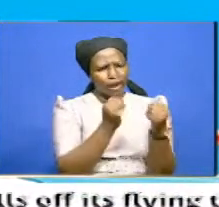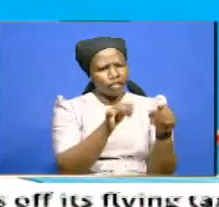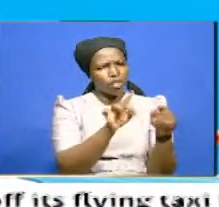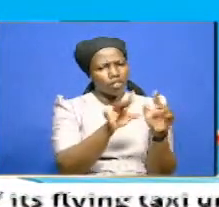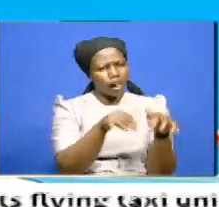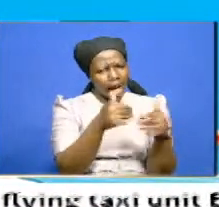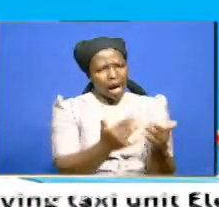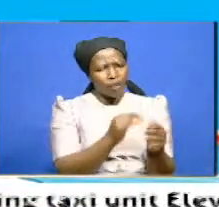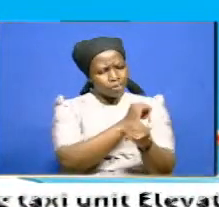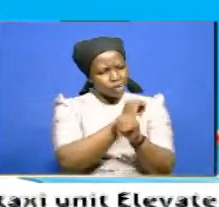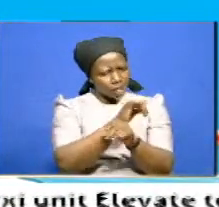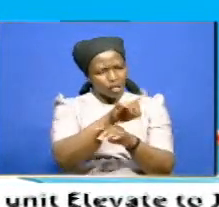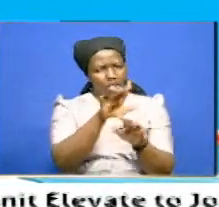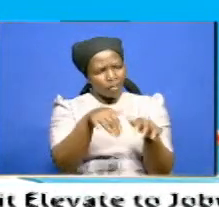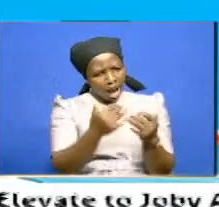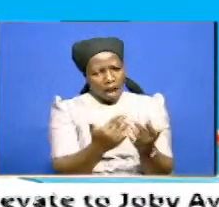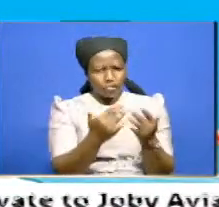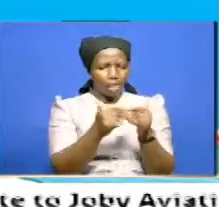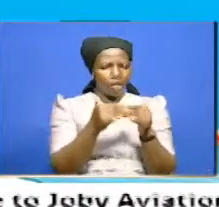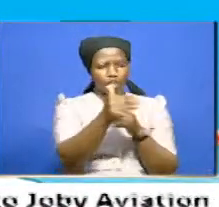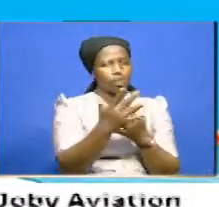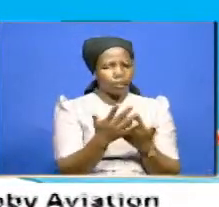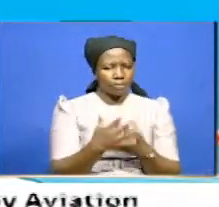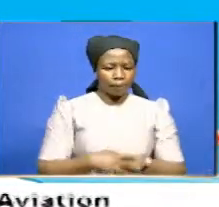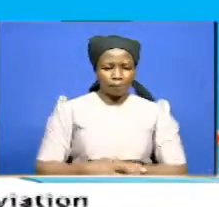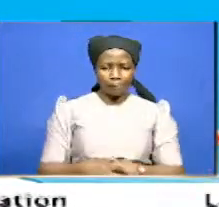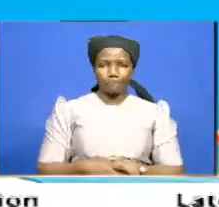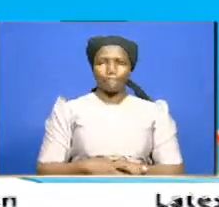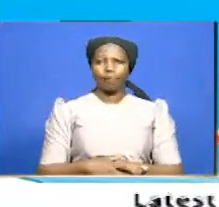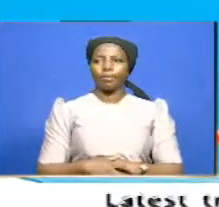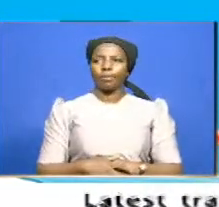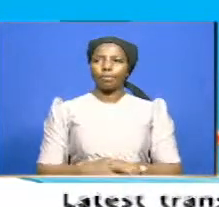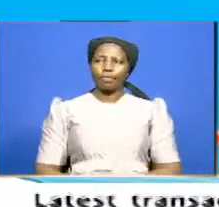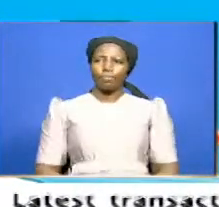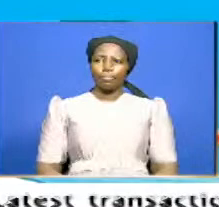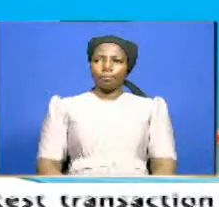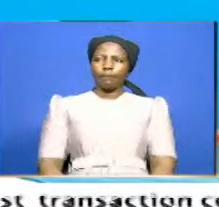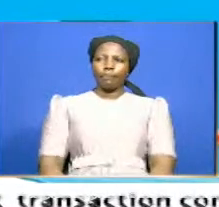future? Thank you, Obrien. Well,